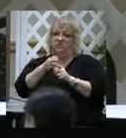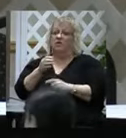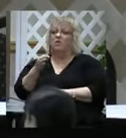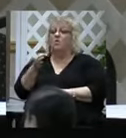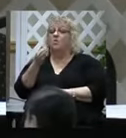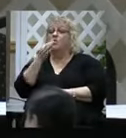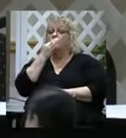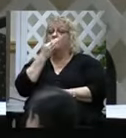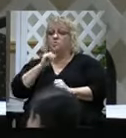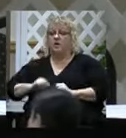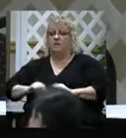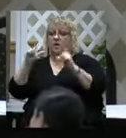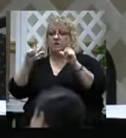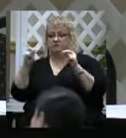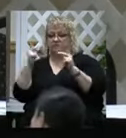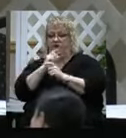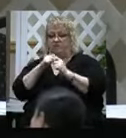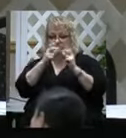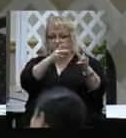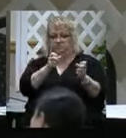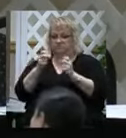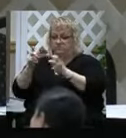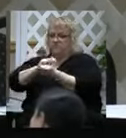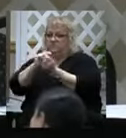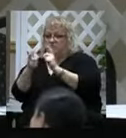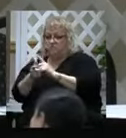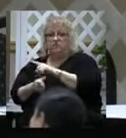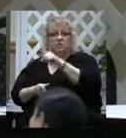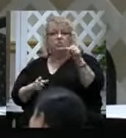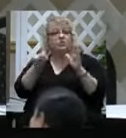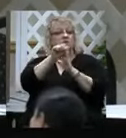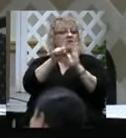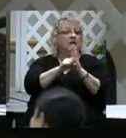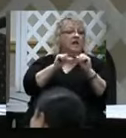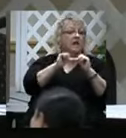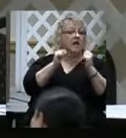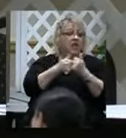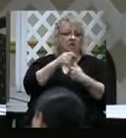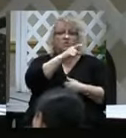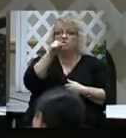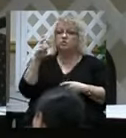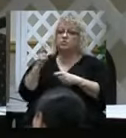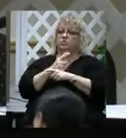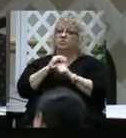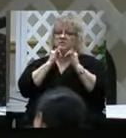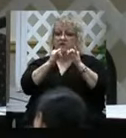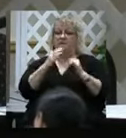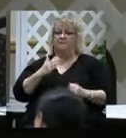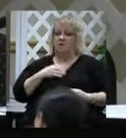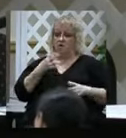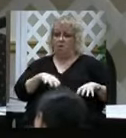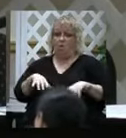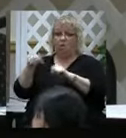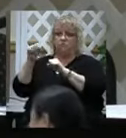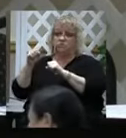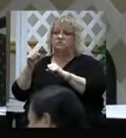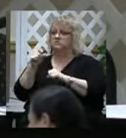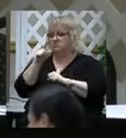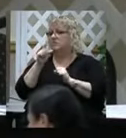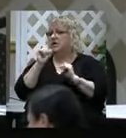out those pages. But for those of you who are state agencies, if you use the same website host as we do, you